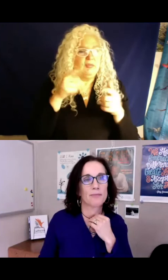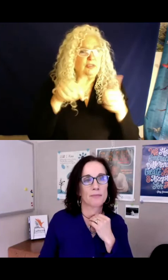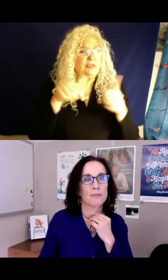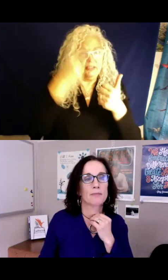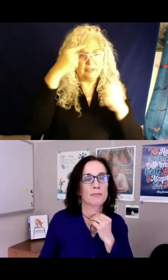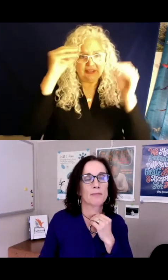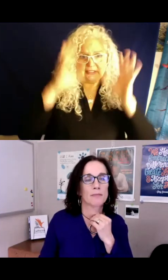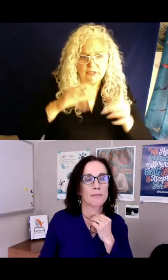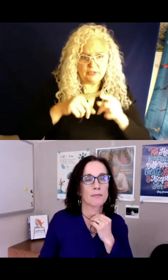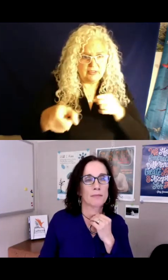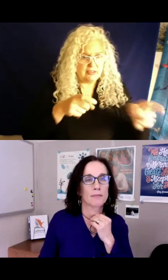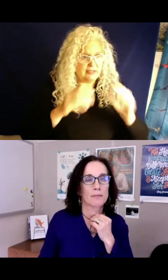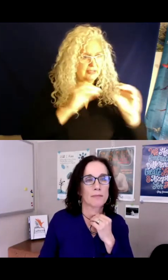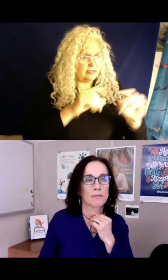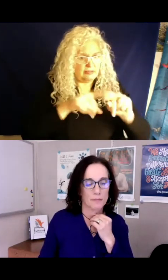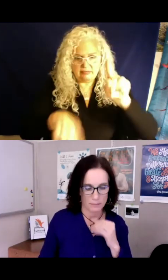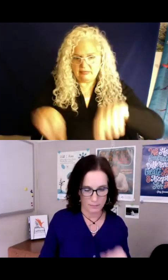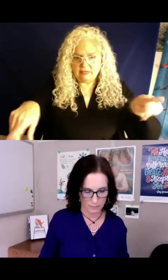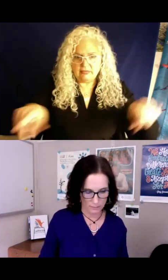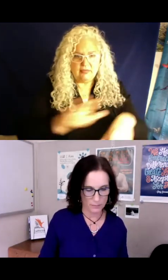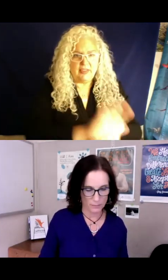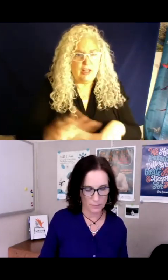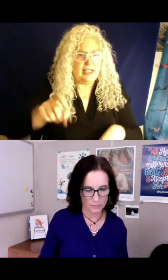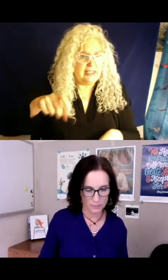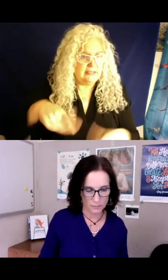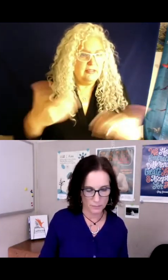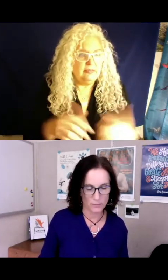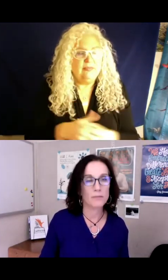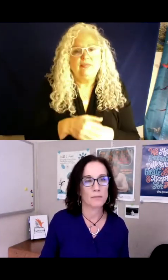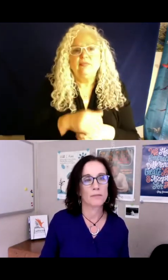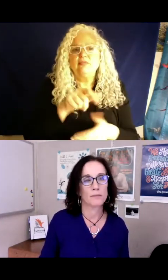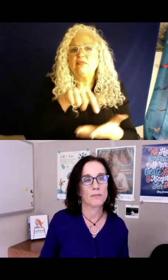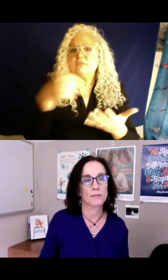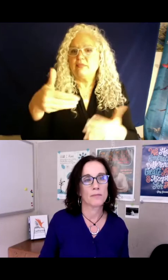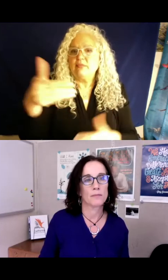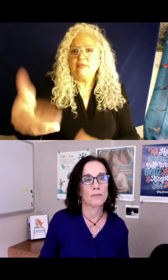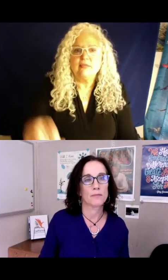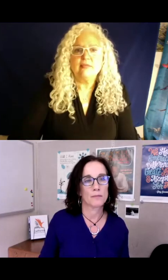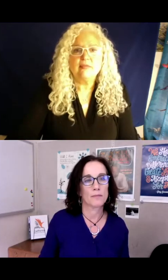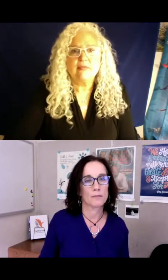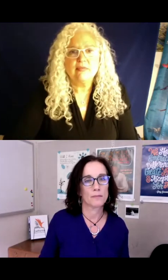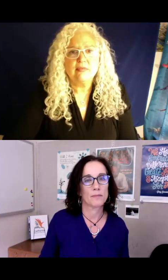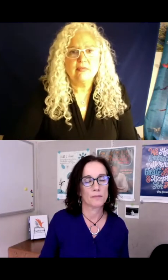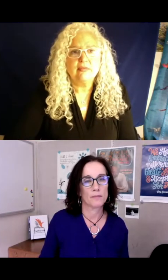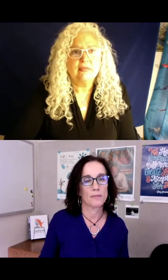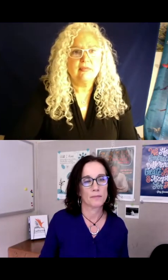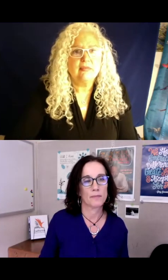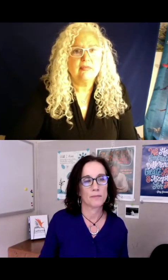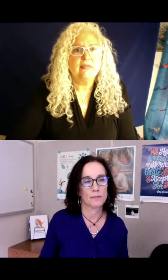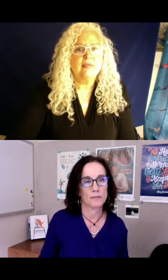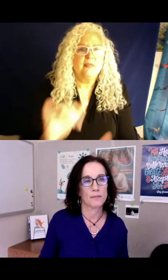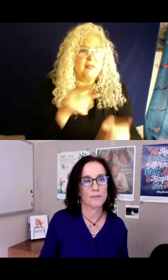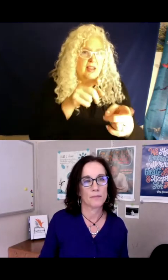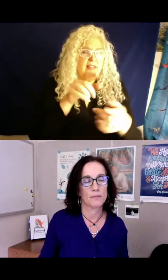you can read more about this in the slides, and it can be a challenge for the teachers and to have that direct education